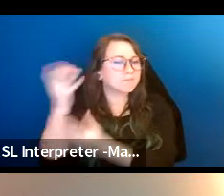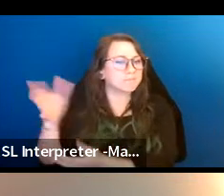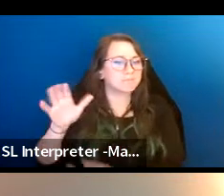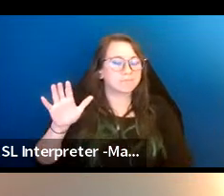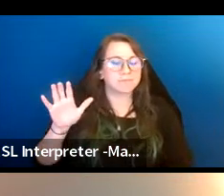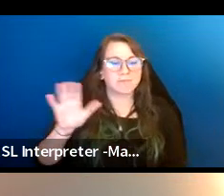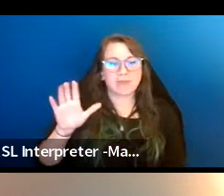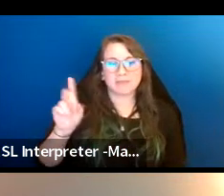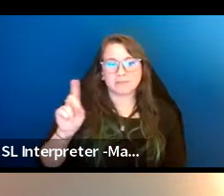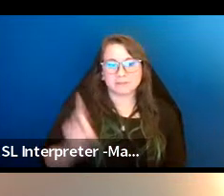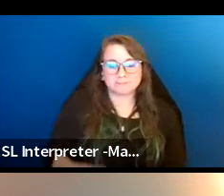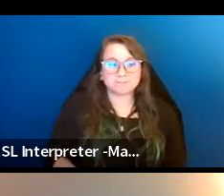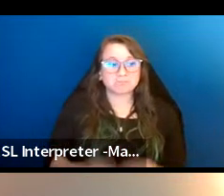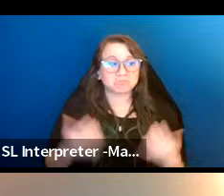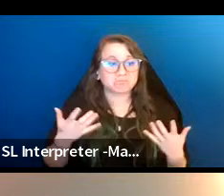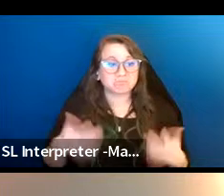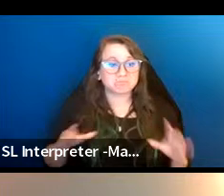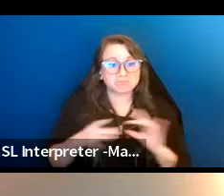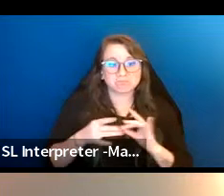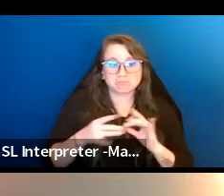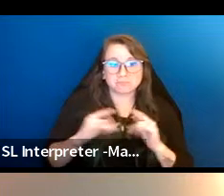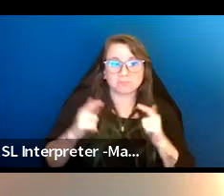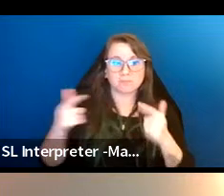my time to 5D06.